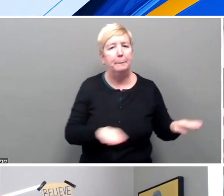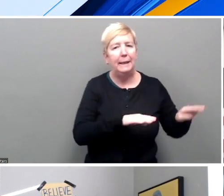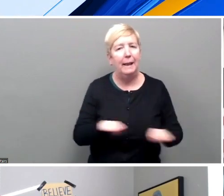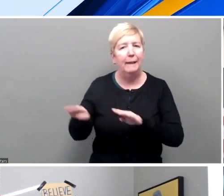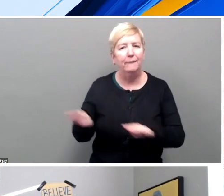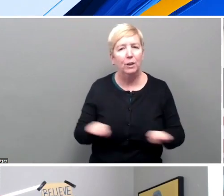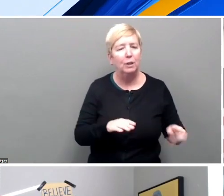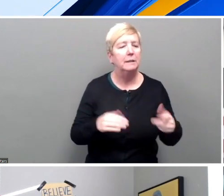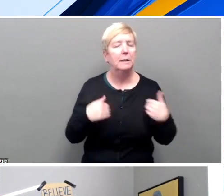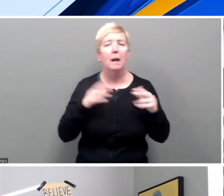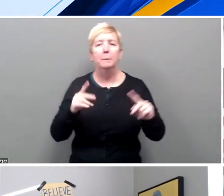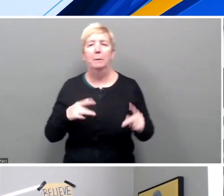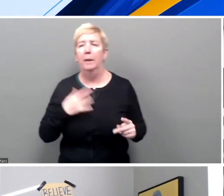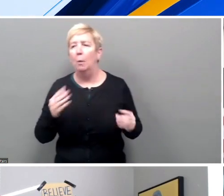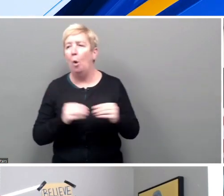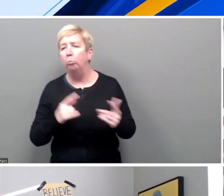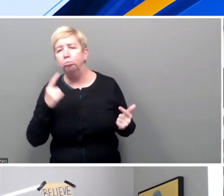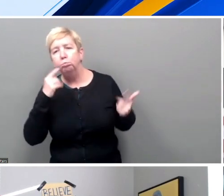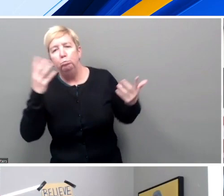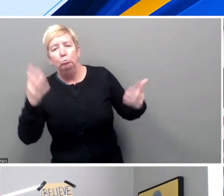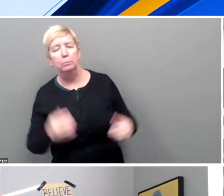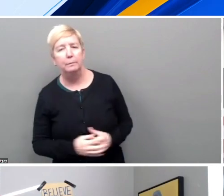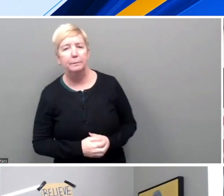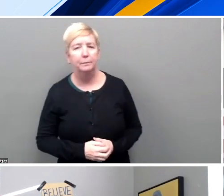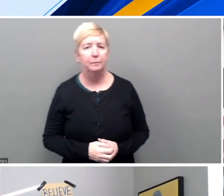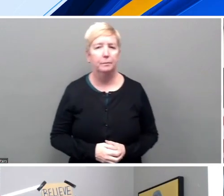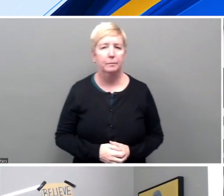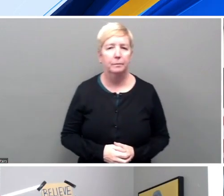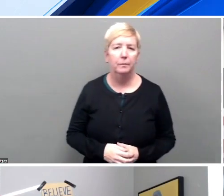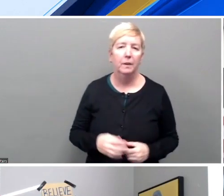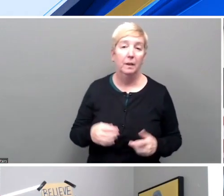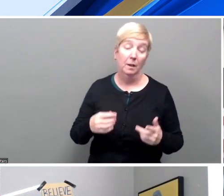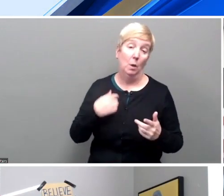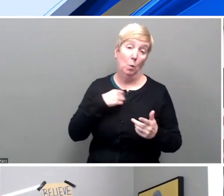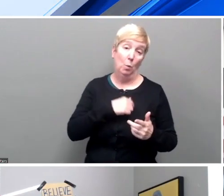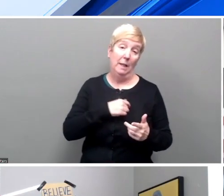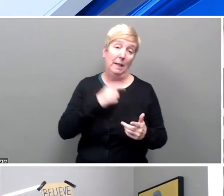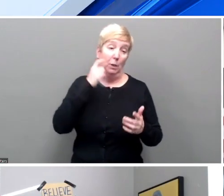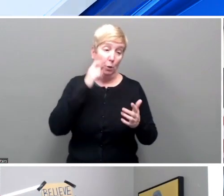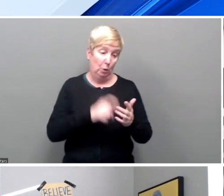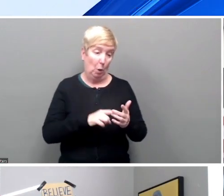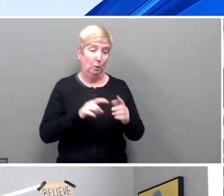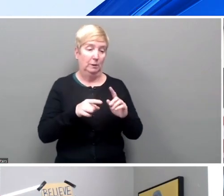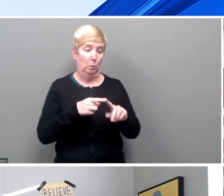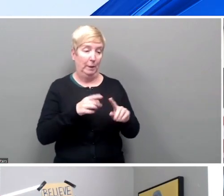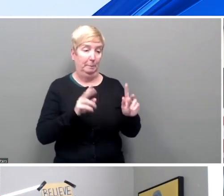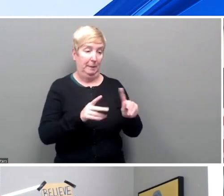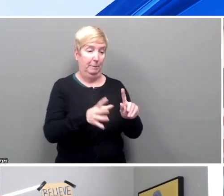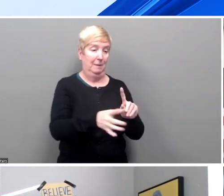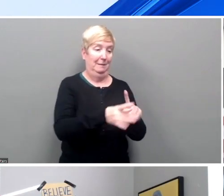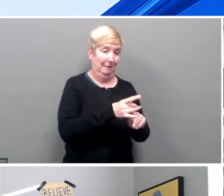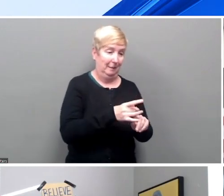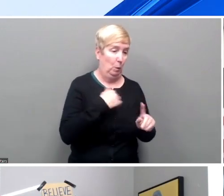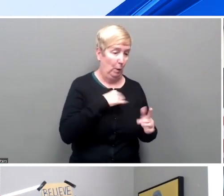constrained. Some of our contact tracing data showed they had more contacts, went to more